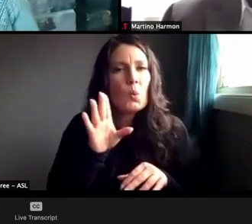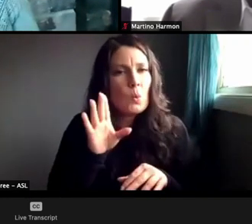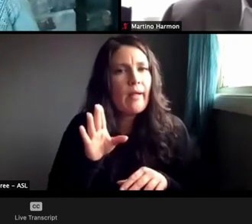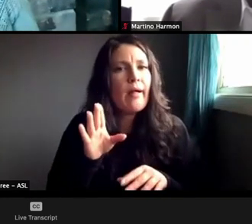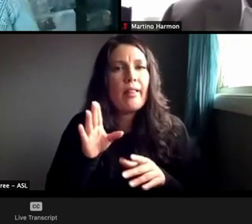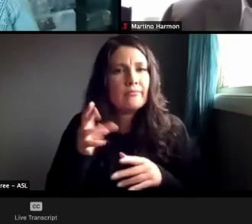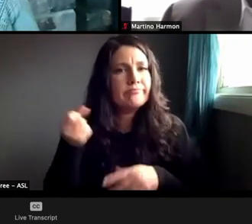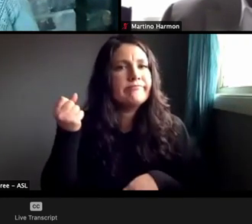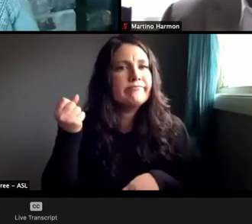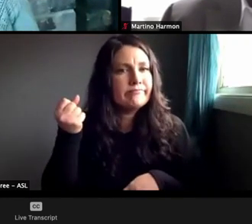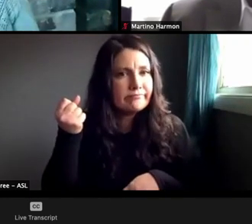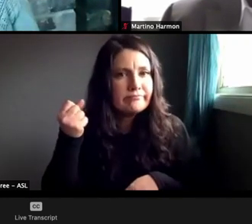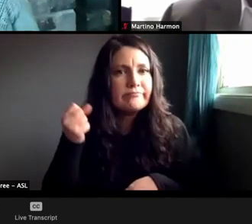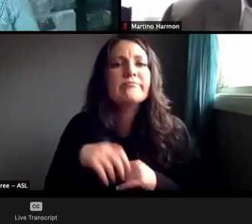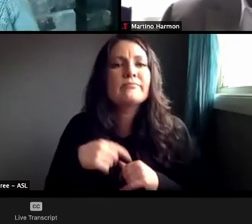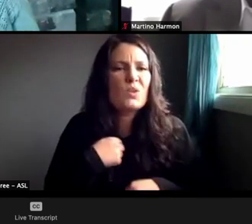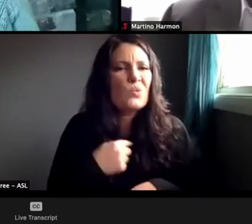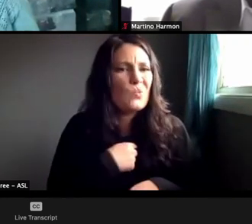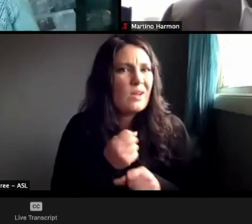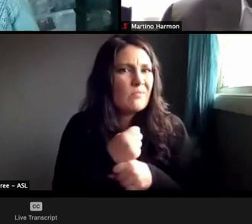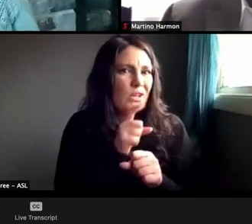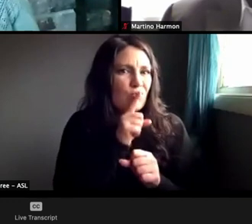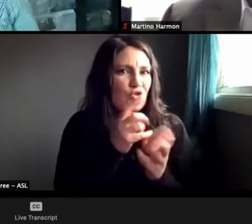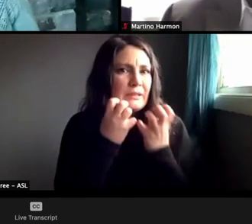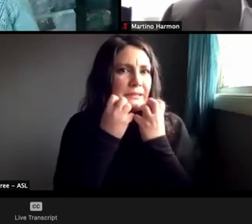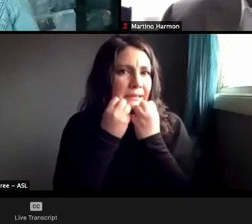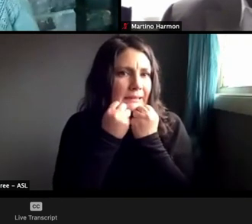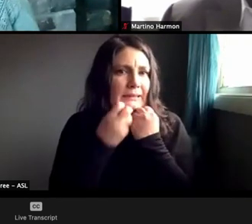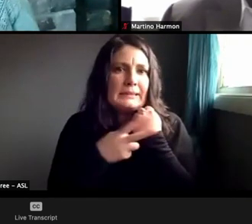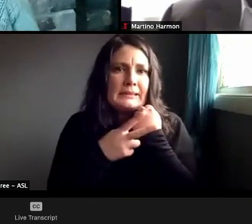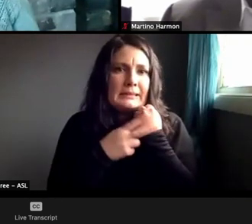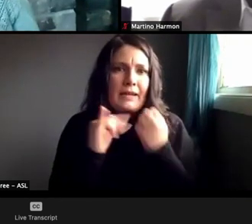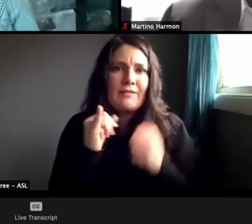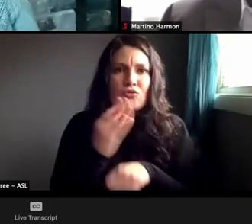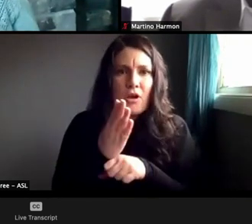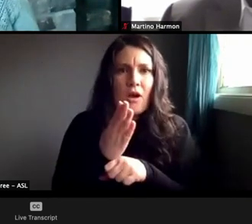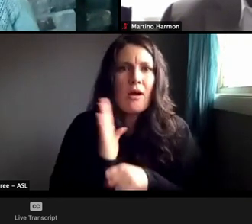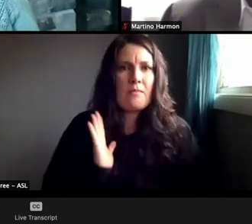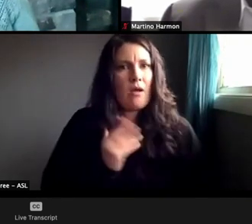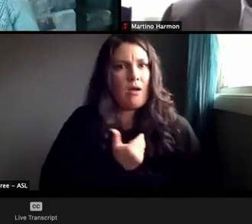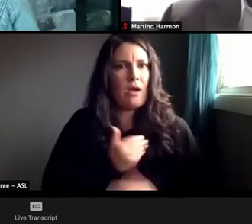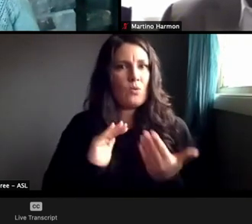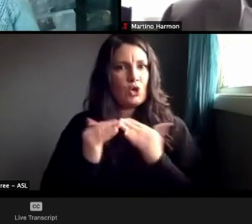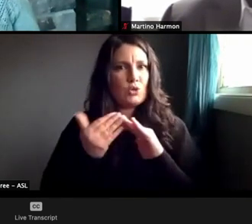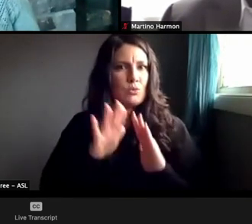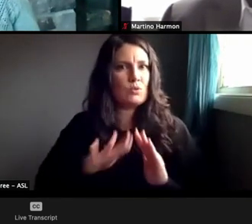ensure and work to help preserve jobs for our university community.